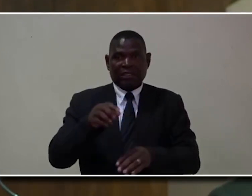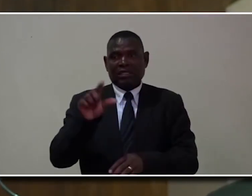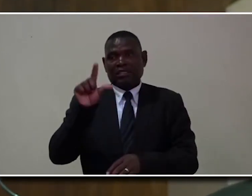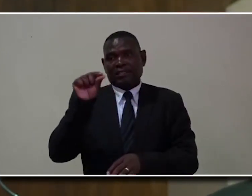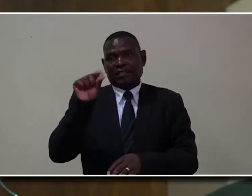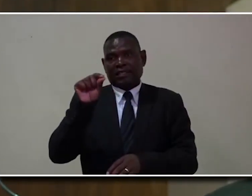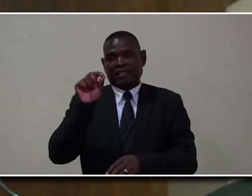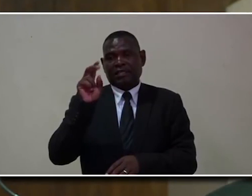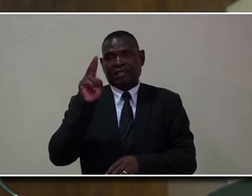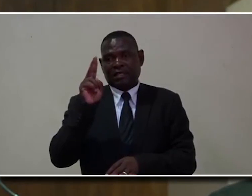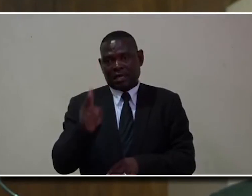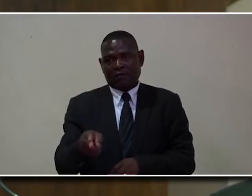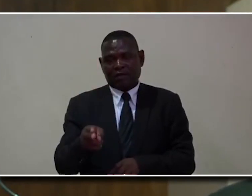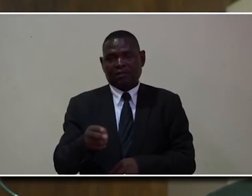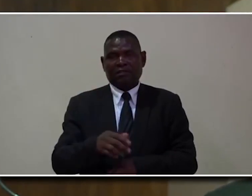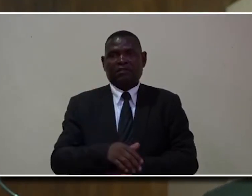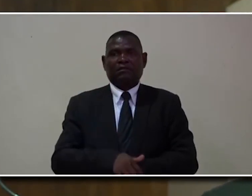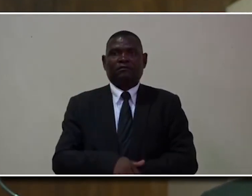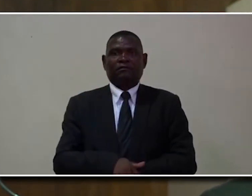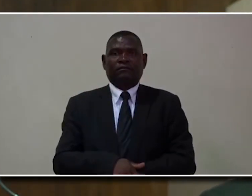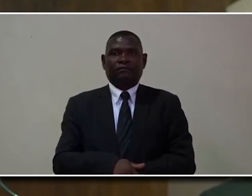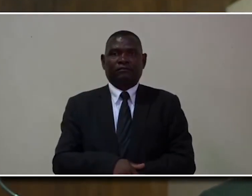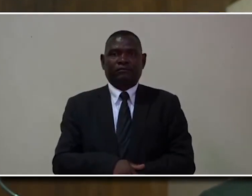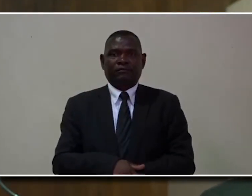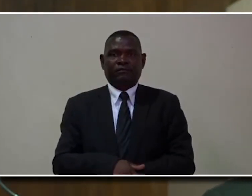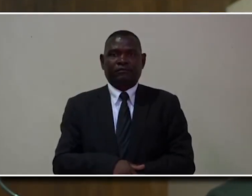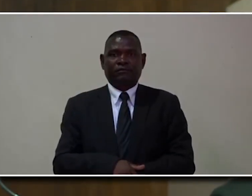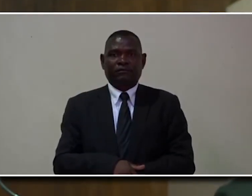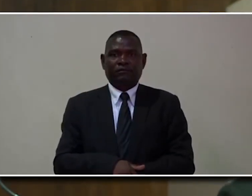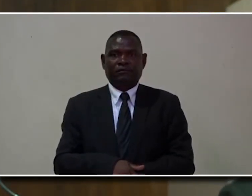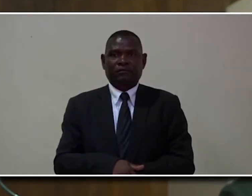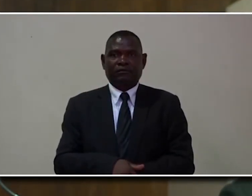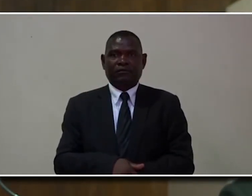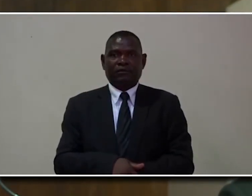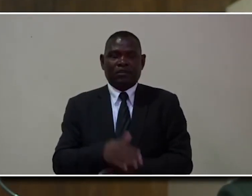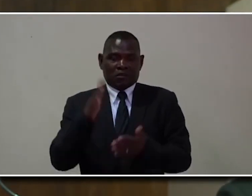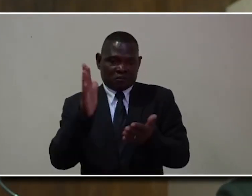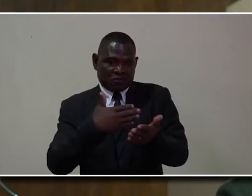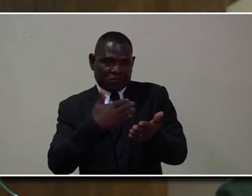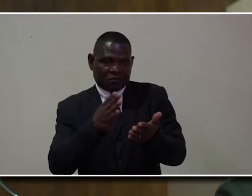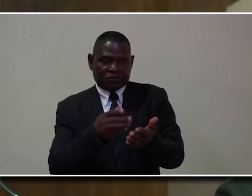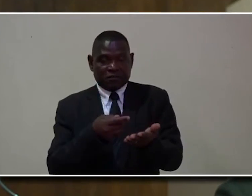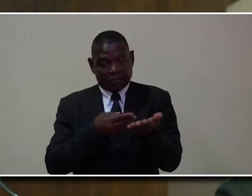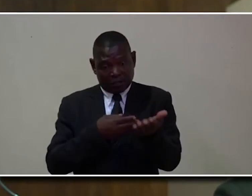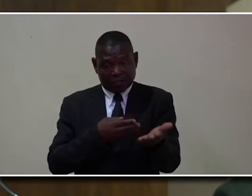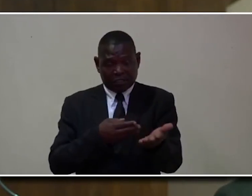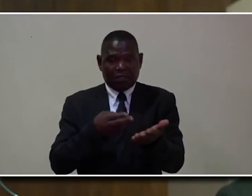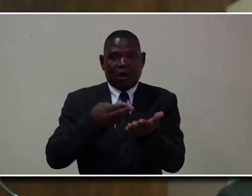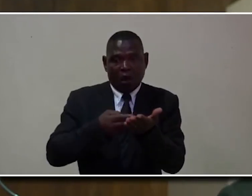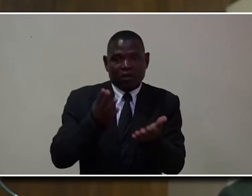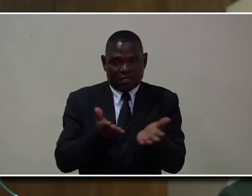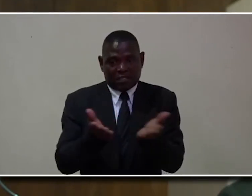9 koloko. Congregational hymns for this divine service are. Zinyimbo zogwirisira ntchito mapempero oyera abazayimbidwa